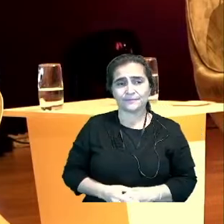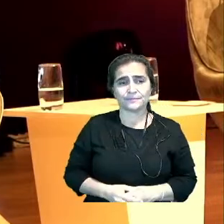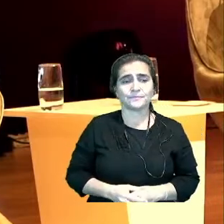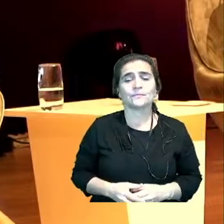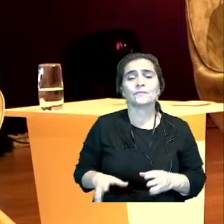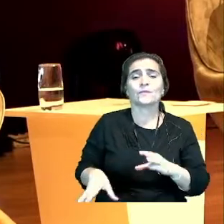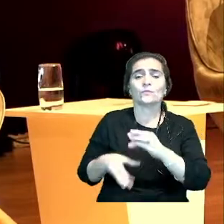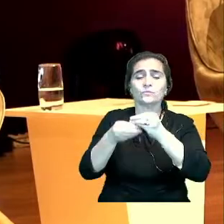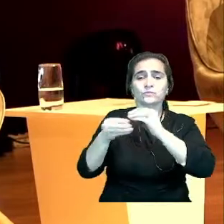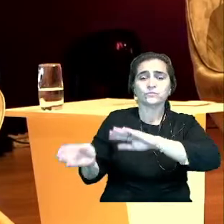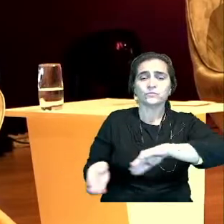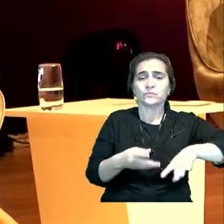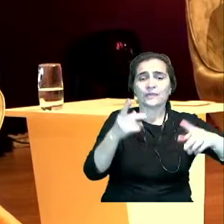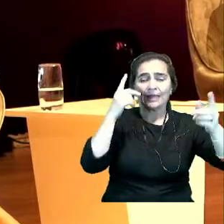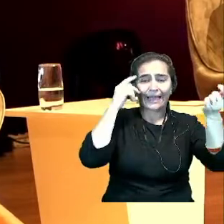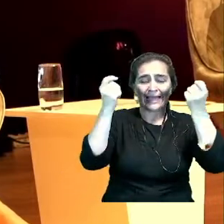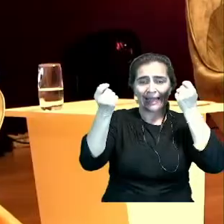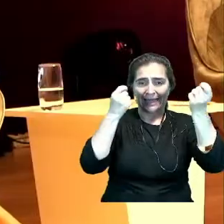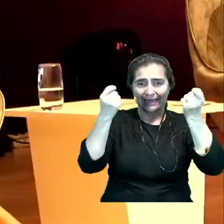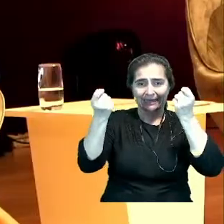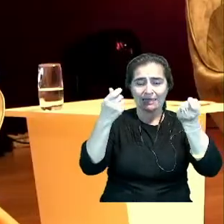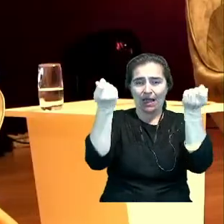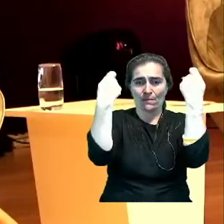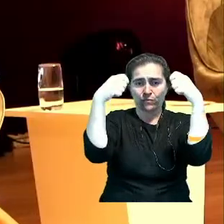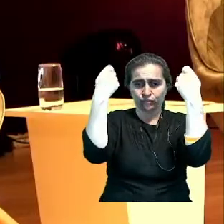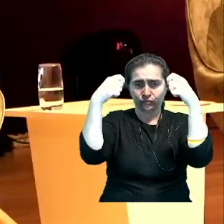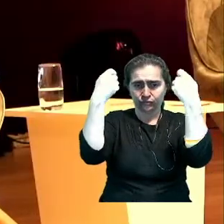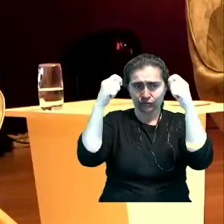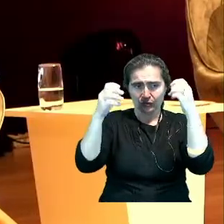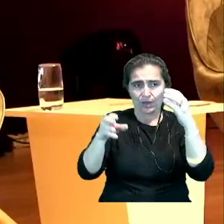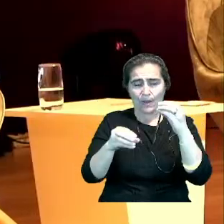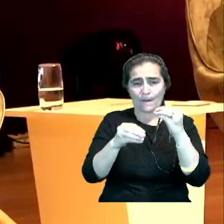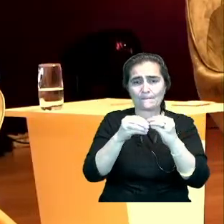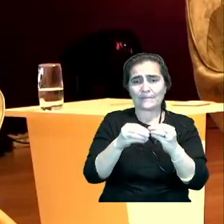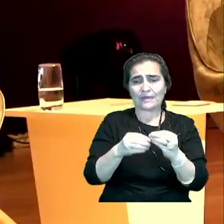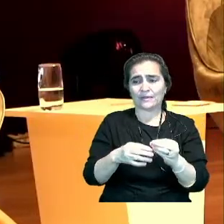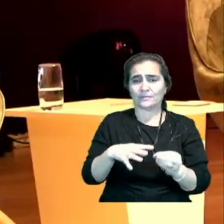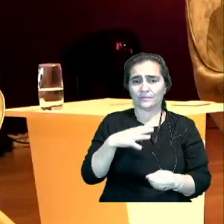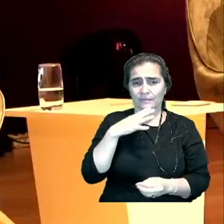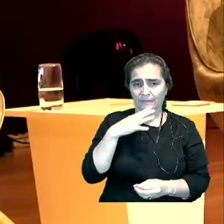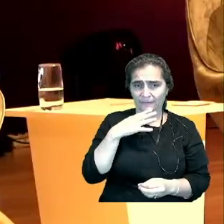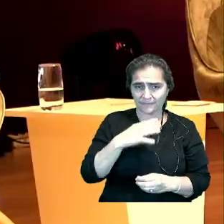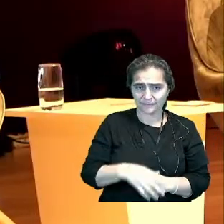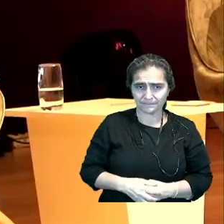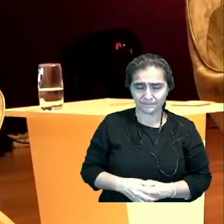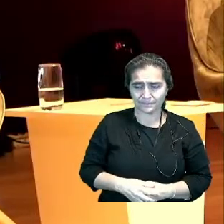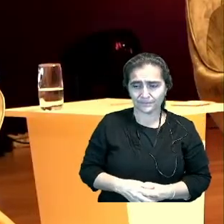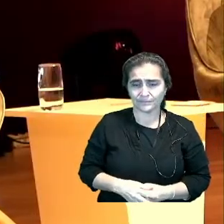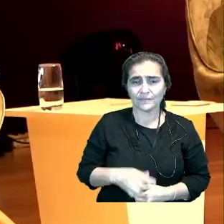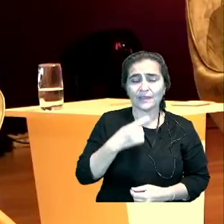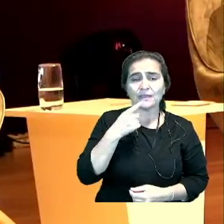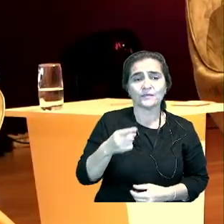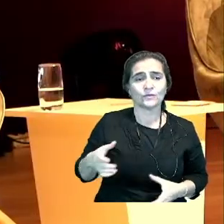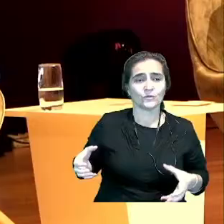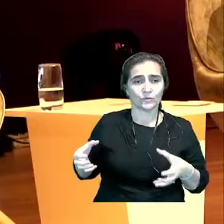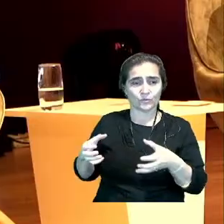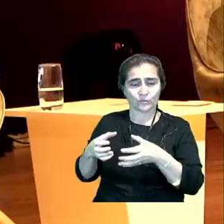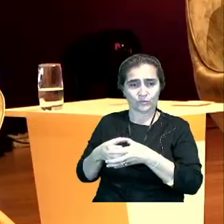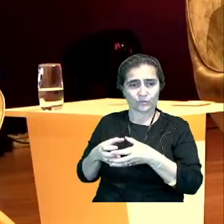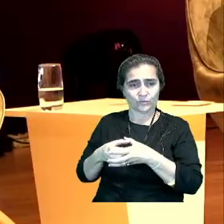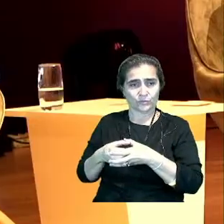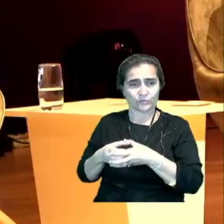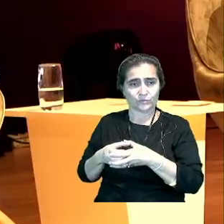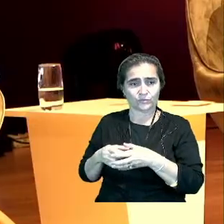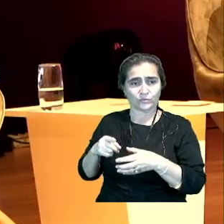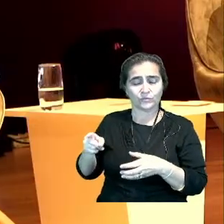follow. We would like to go faster, but the marketing strategies and the narratives behind this are very important. I'm going to talk a